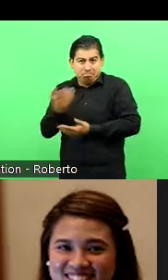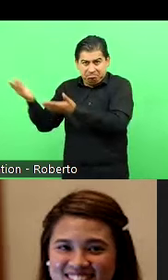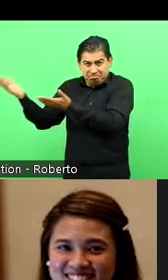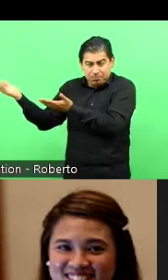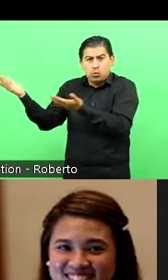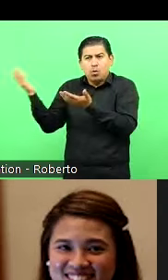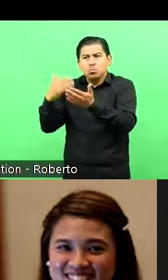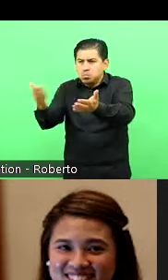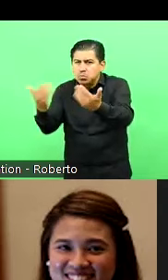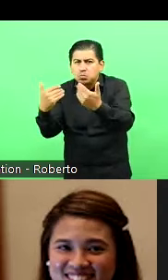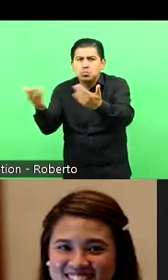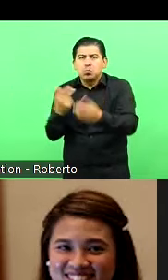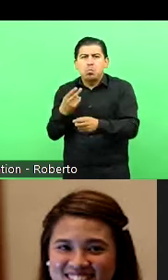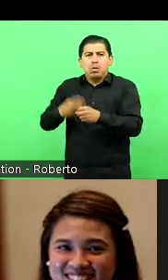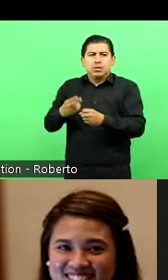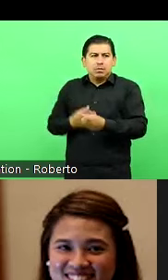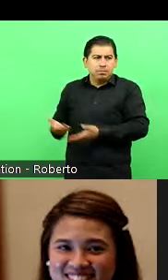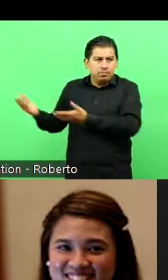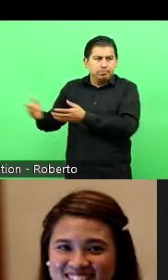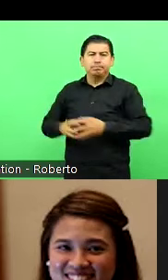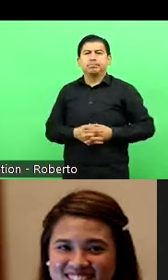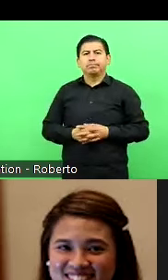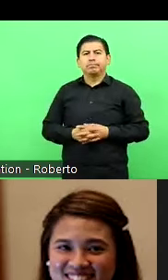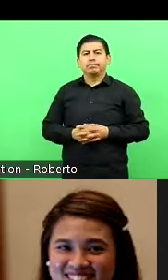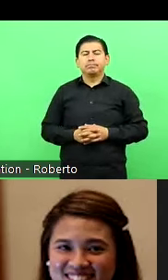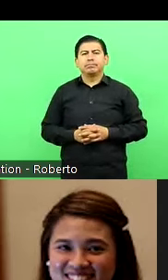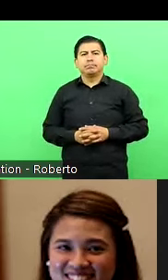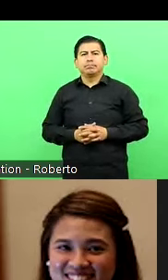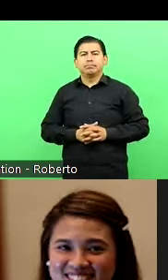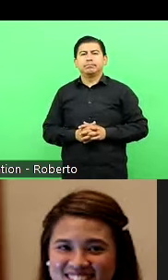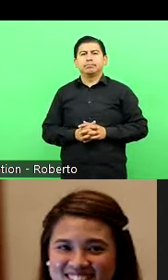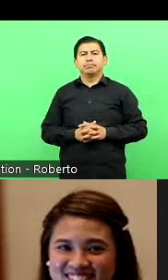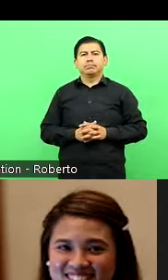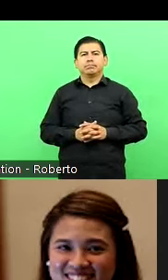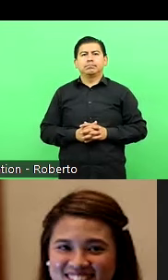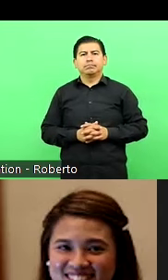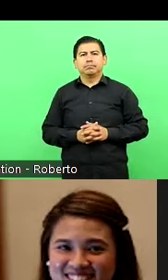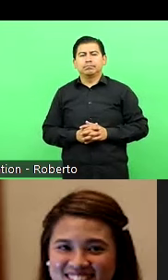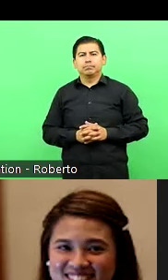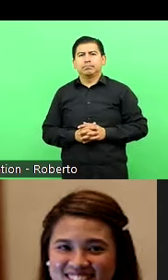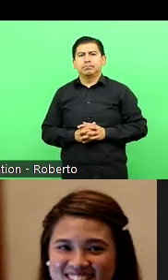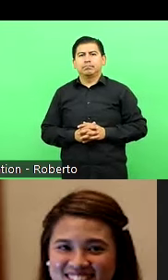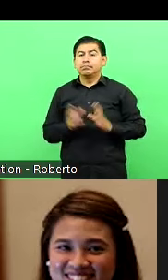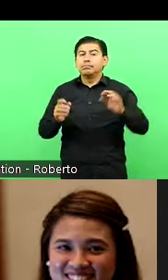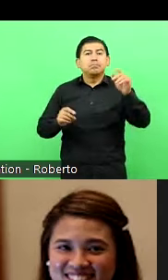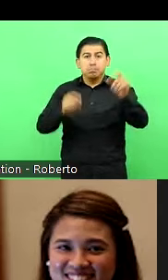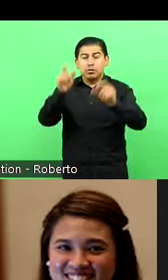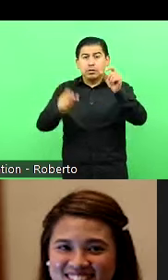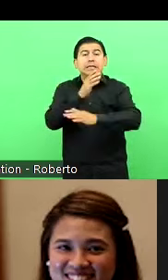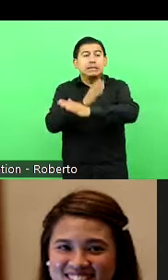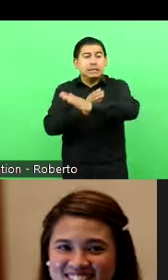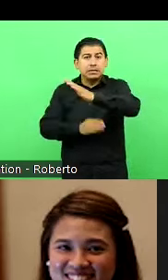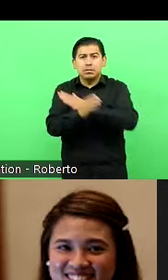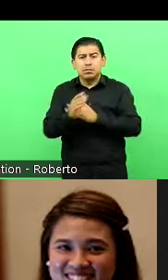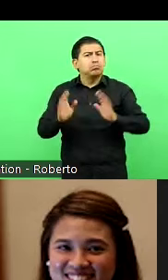enabling our PWD sector to join us in urban farming and making sure that our